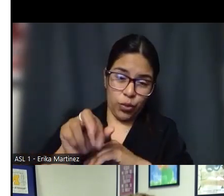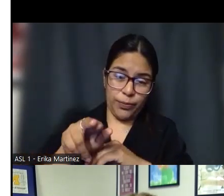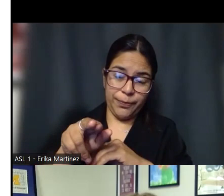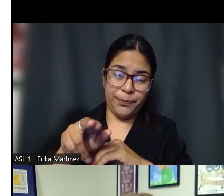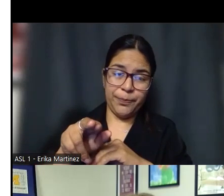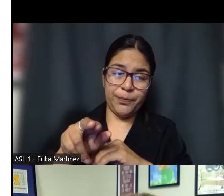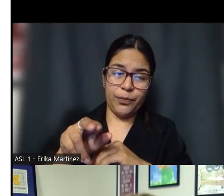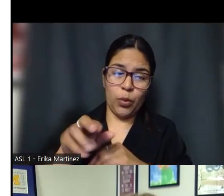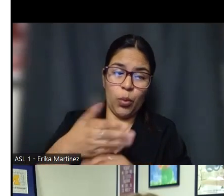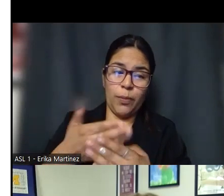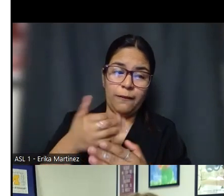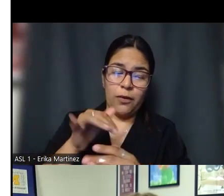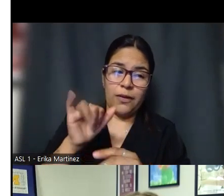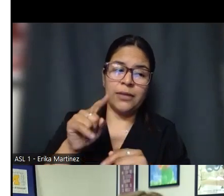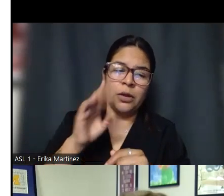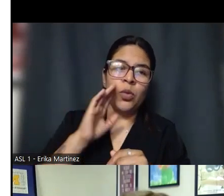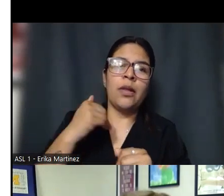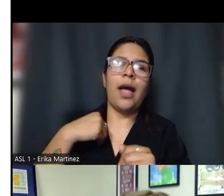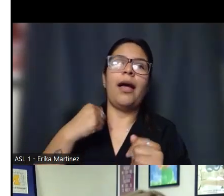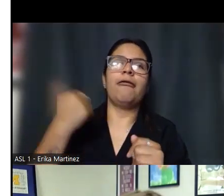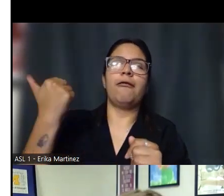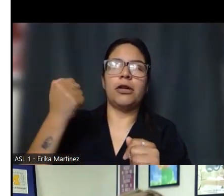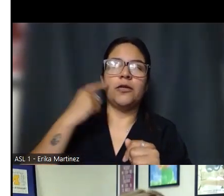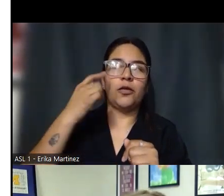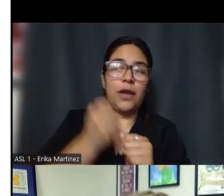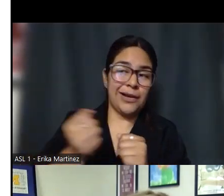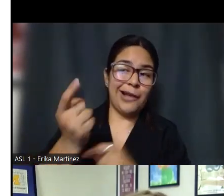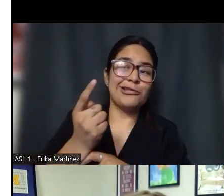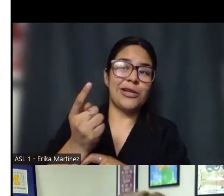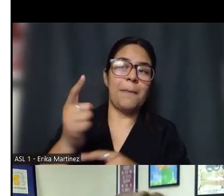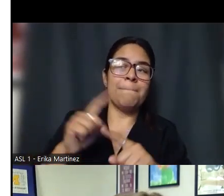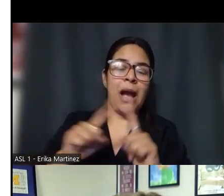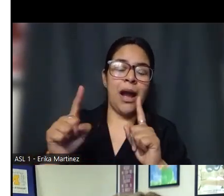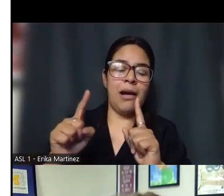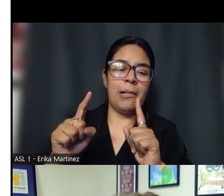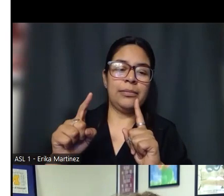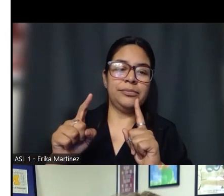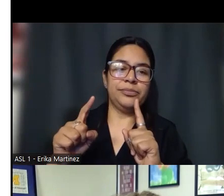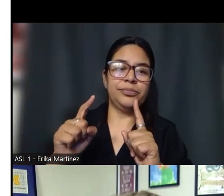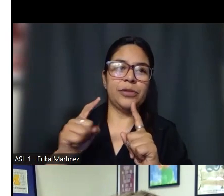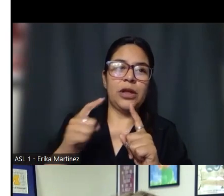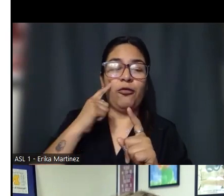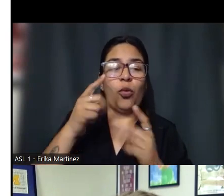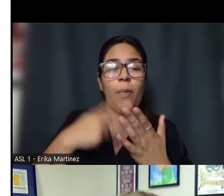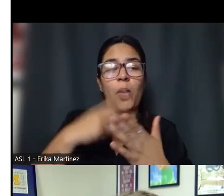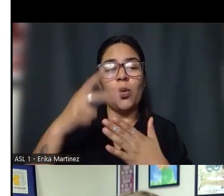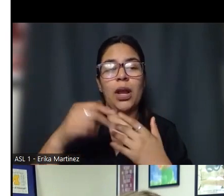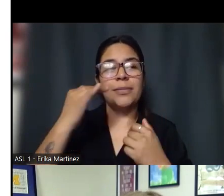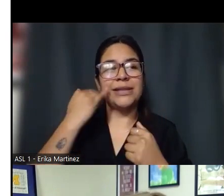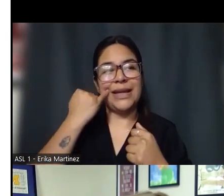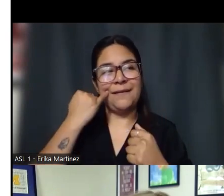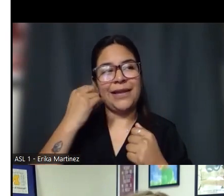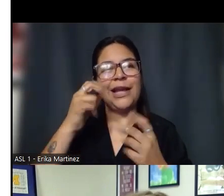1/1/24, that there's funding for that program for the next year. It's just anytime we're talking about a program that would start